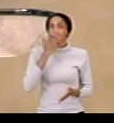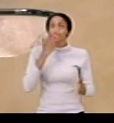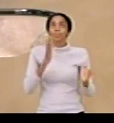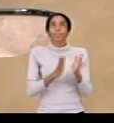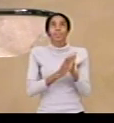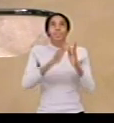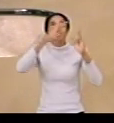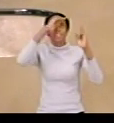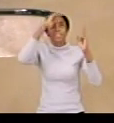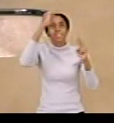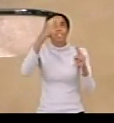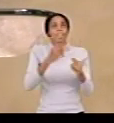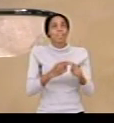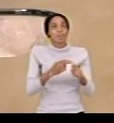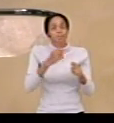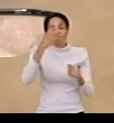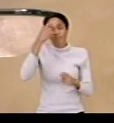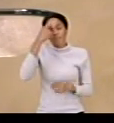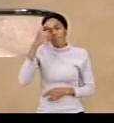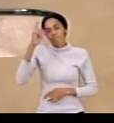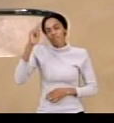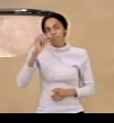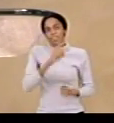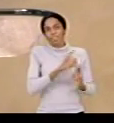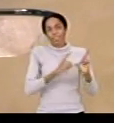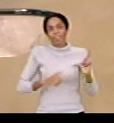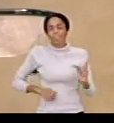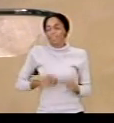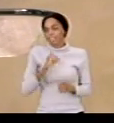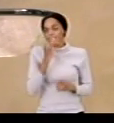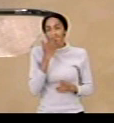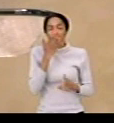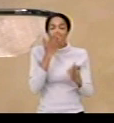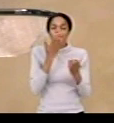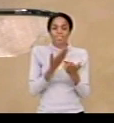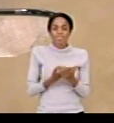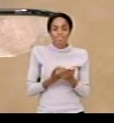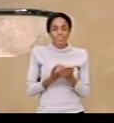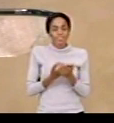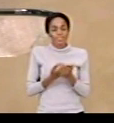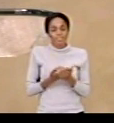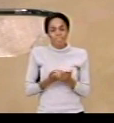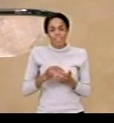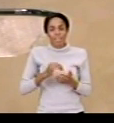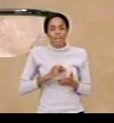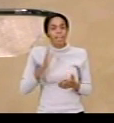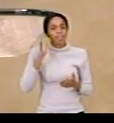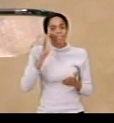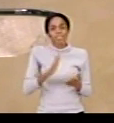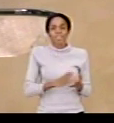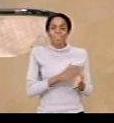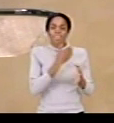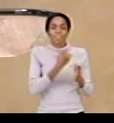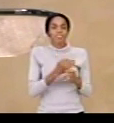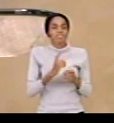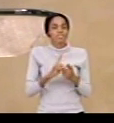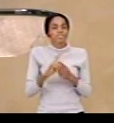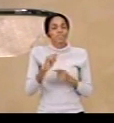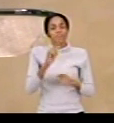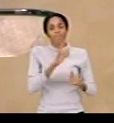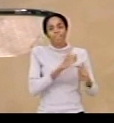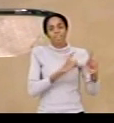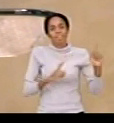will praise his name, for the Lord is good. I will sing unto